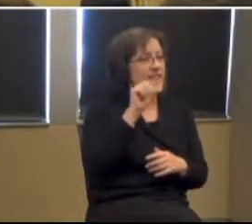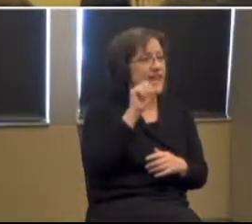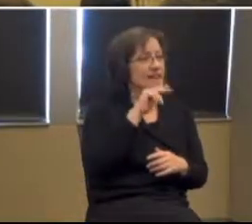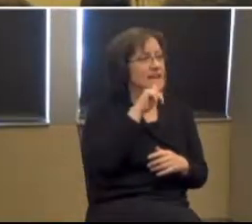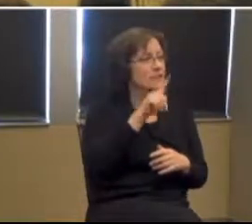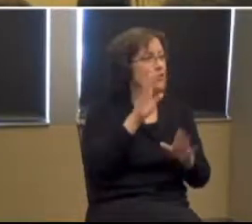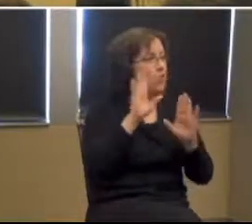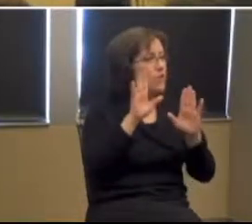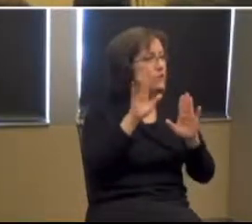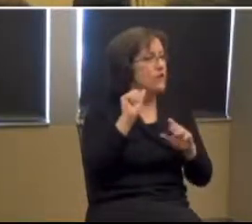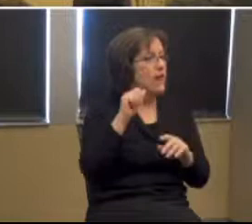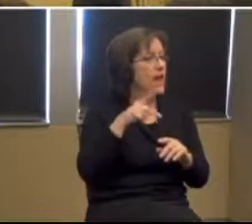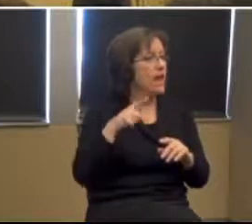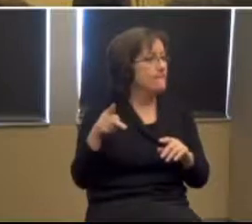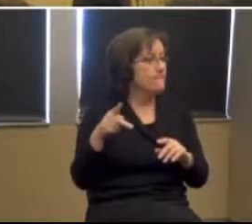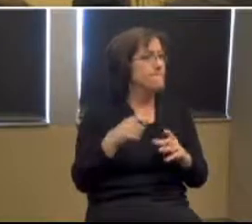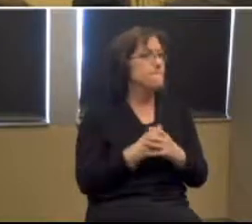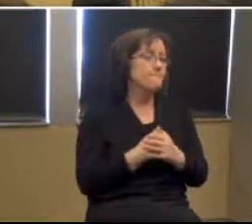TinyScan, is it